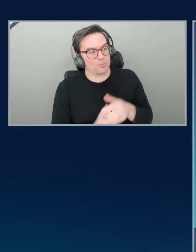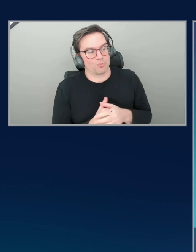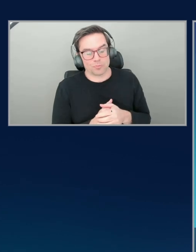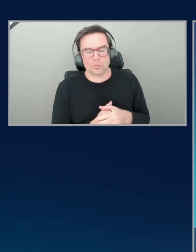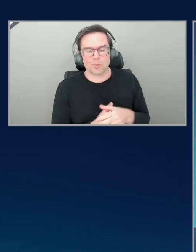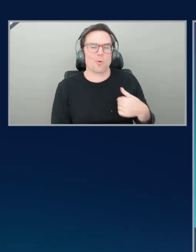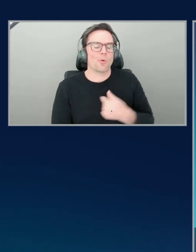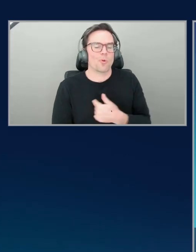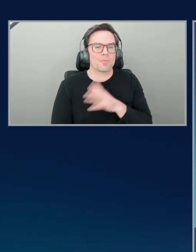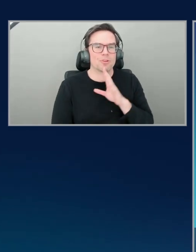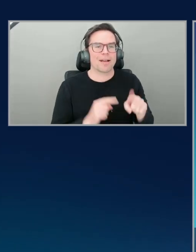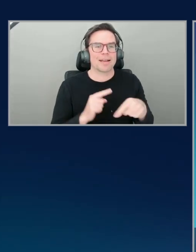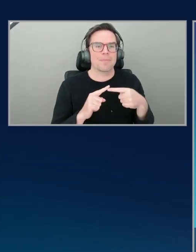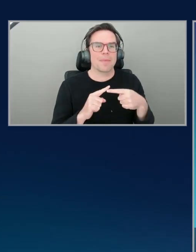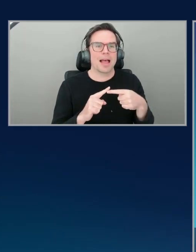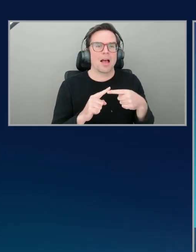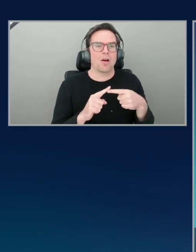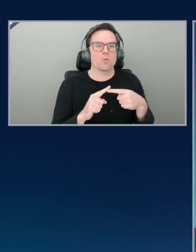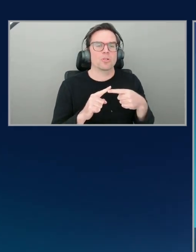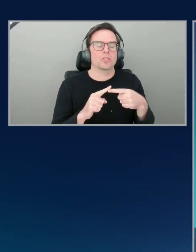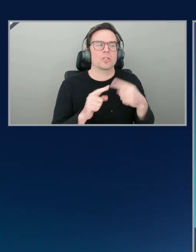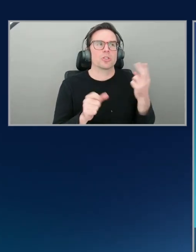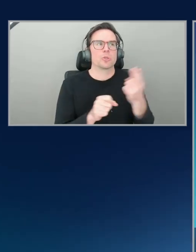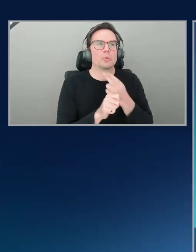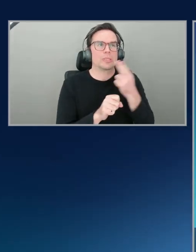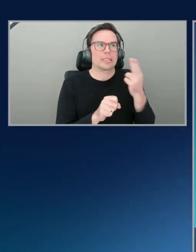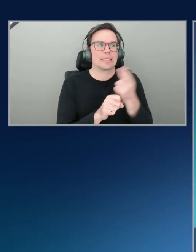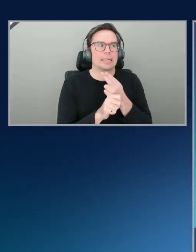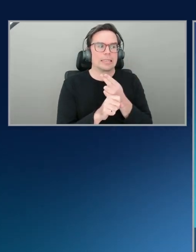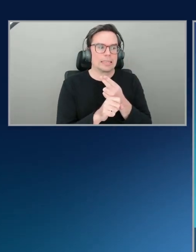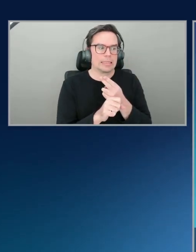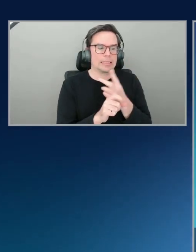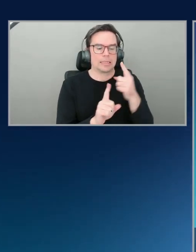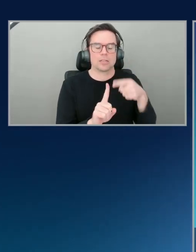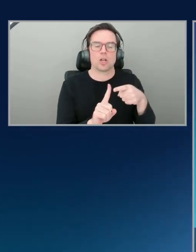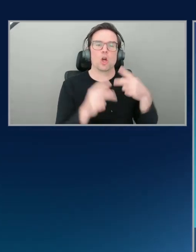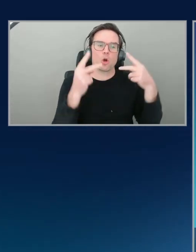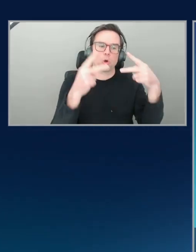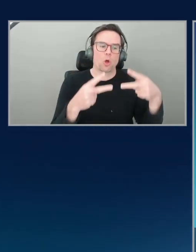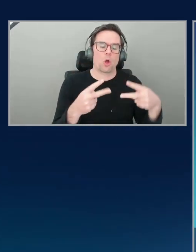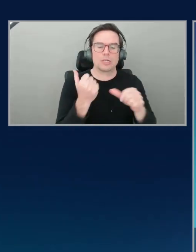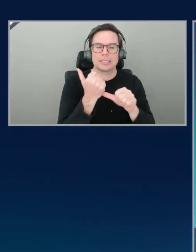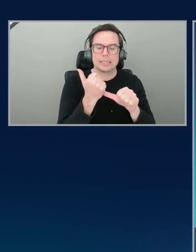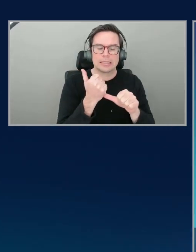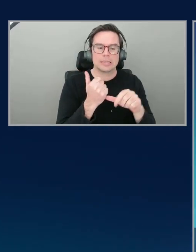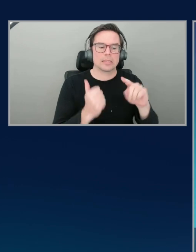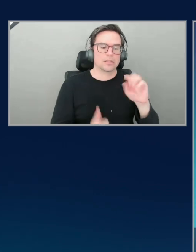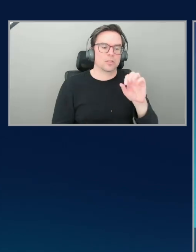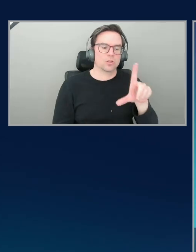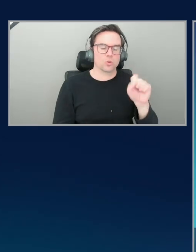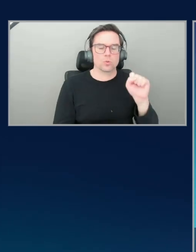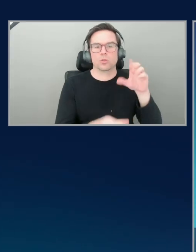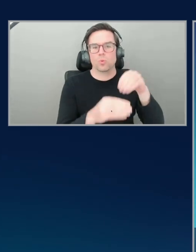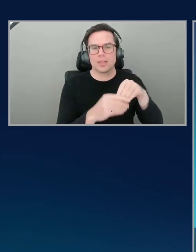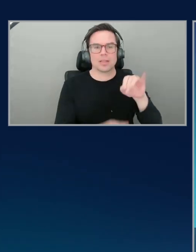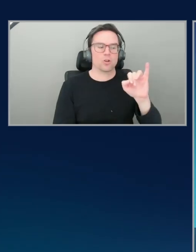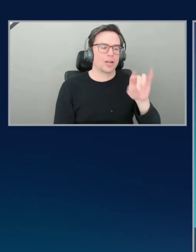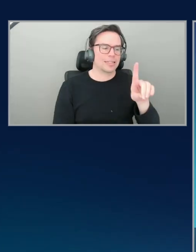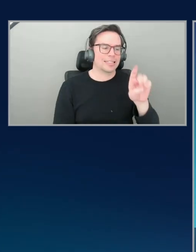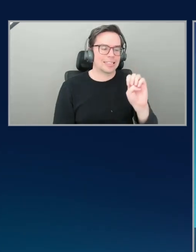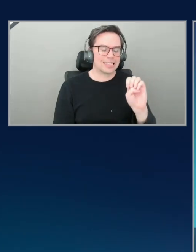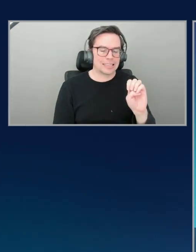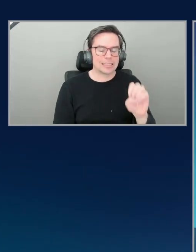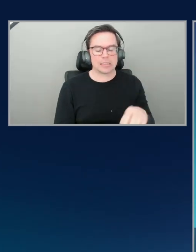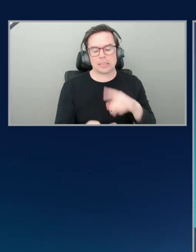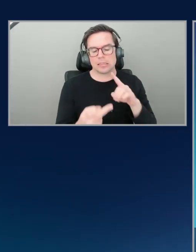using these code assistant tools within your IDE, within, ops, how